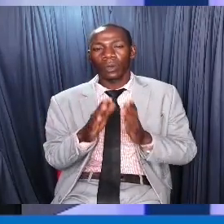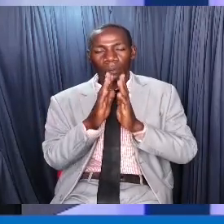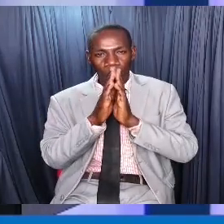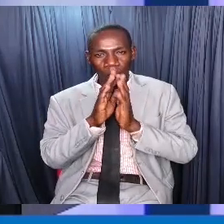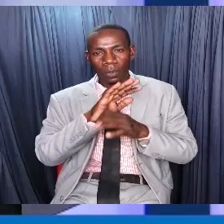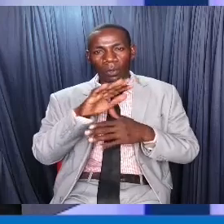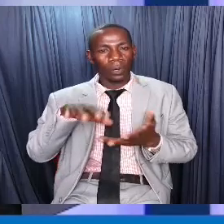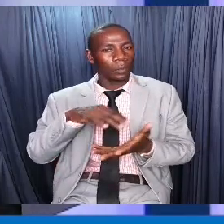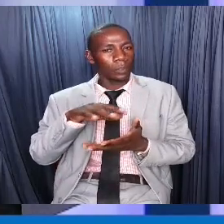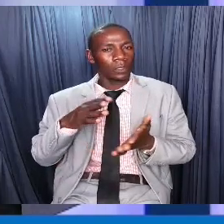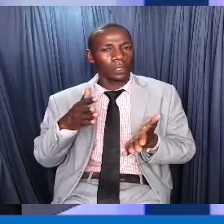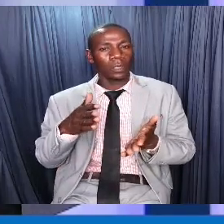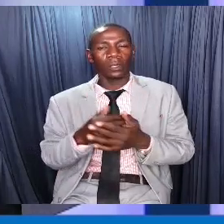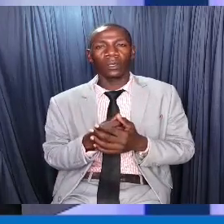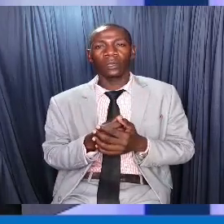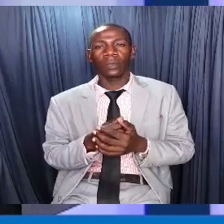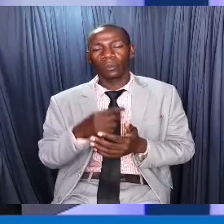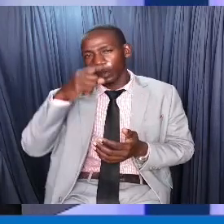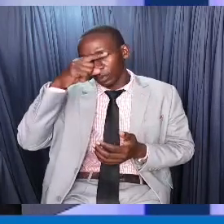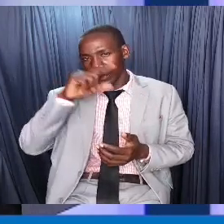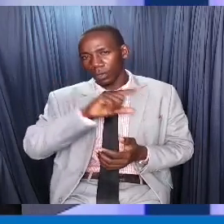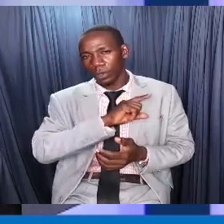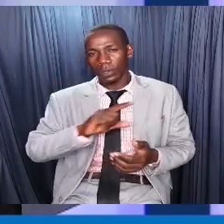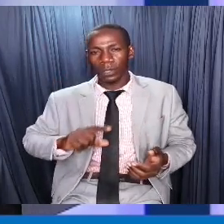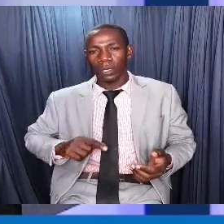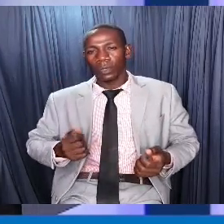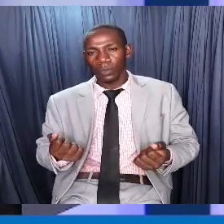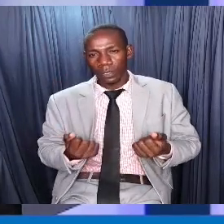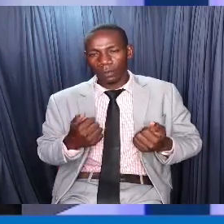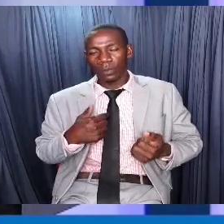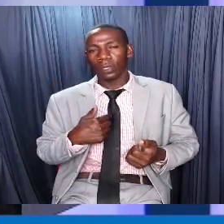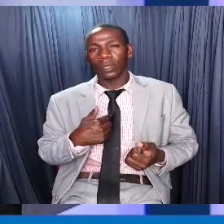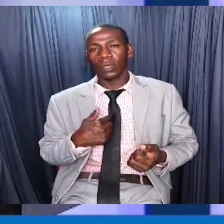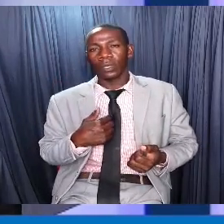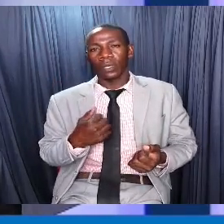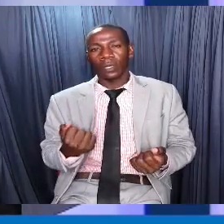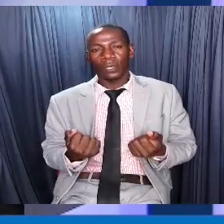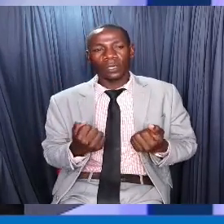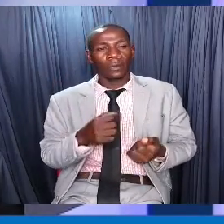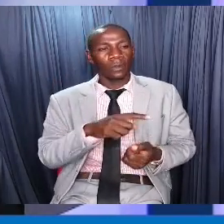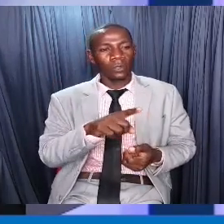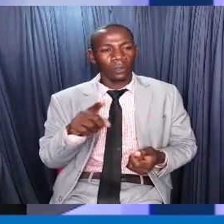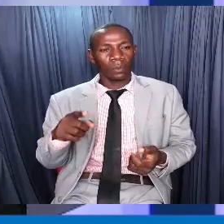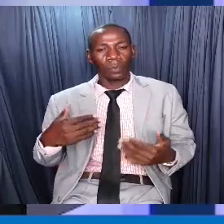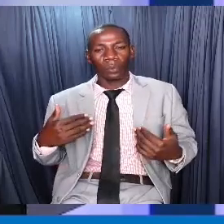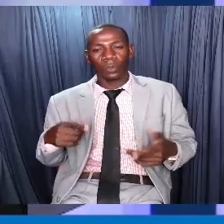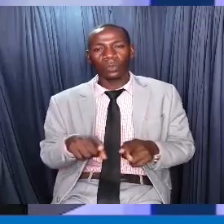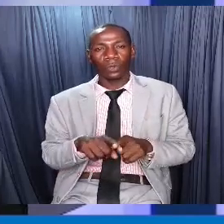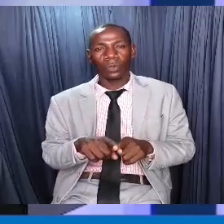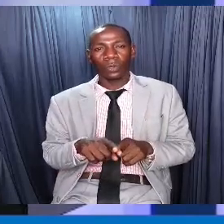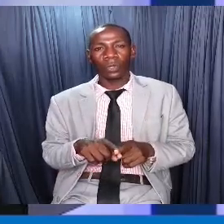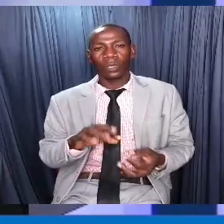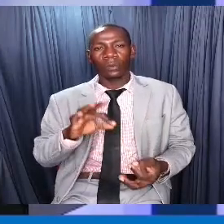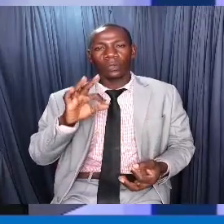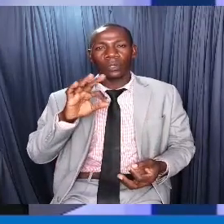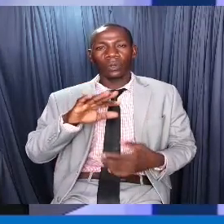hapo. Then all the prayers are mixed there. Bwana. Lord, uliyeniokoa mimi, you who saved me, okoa na hao wengine bwana. Save these other people too. Bwana roho zote